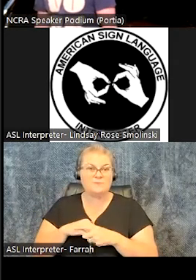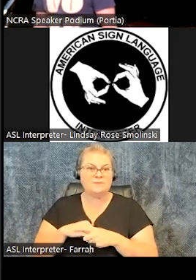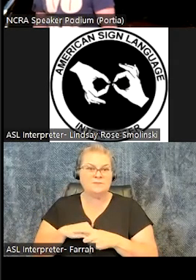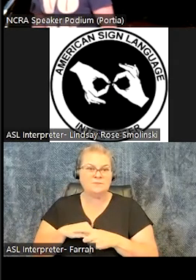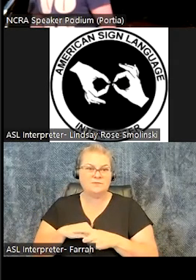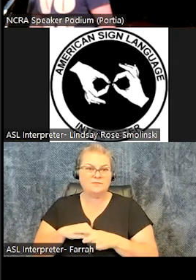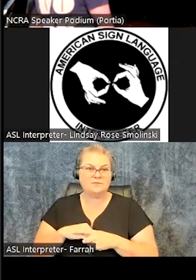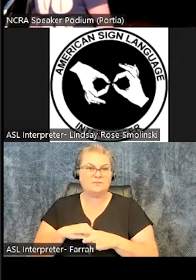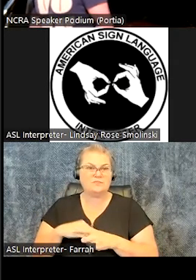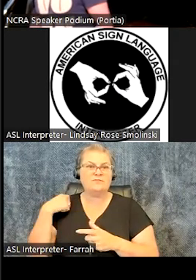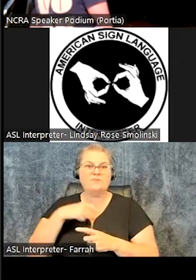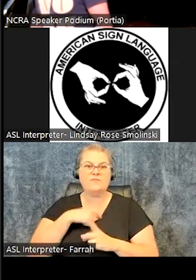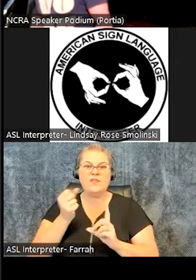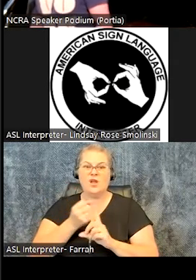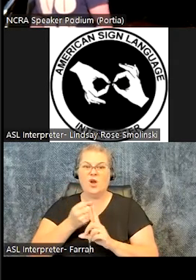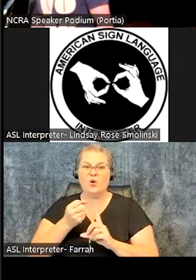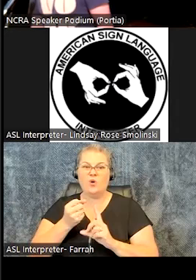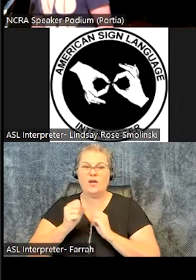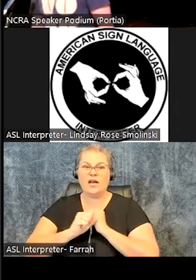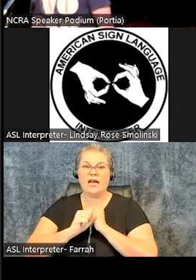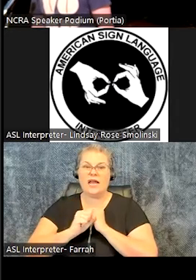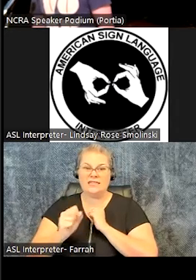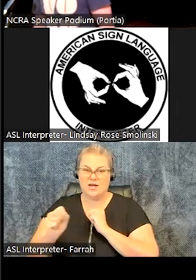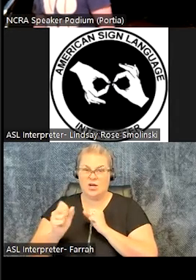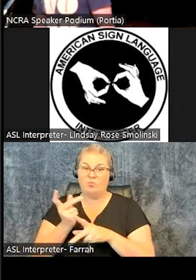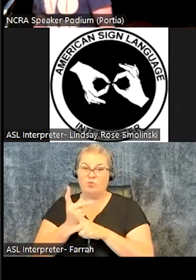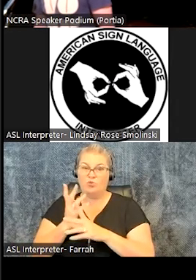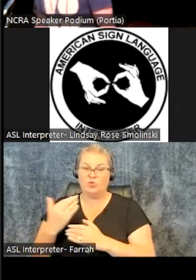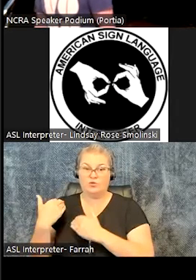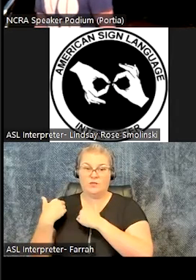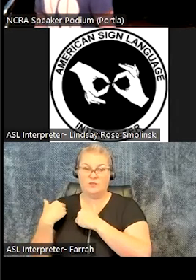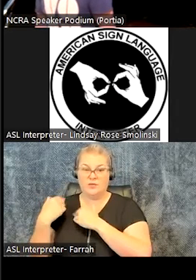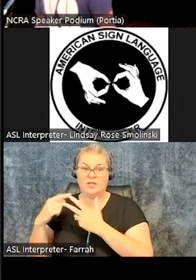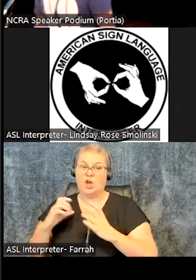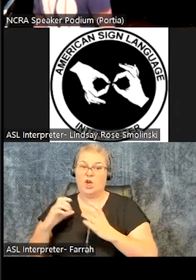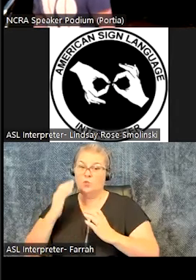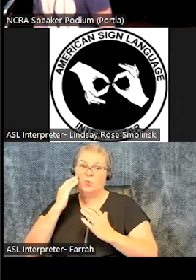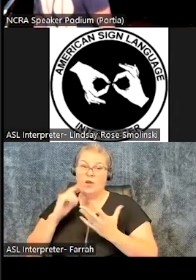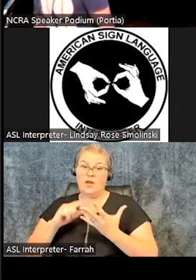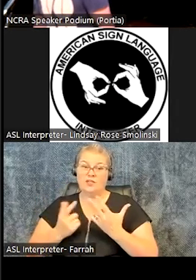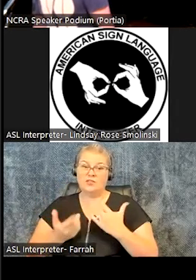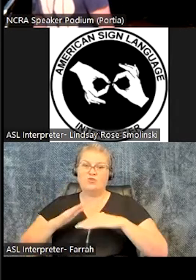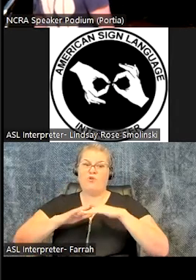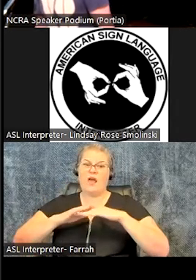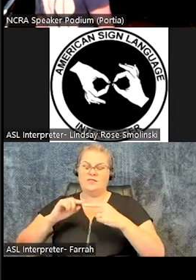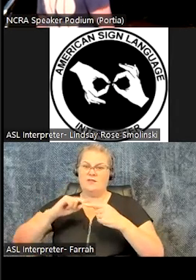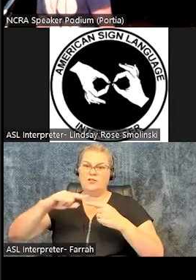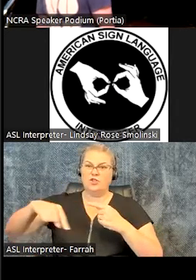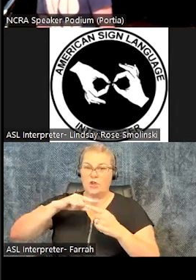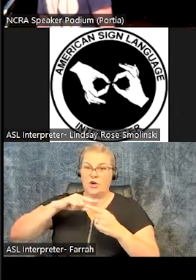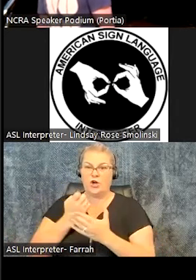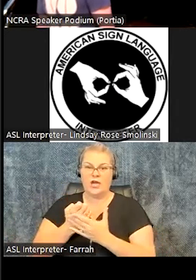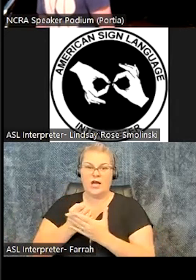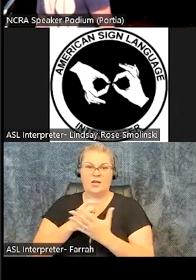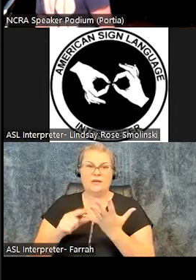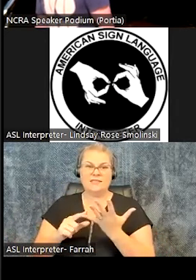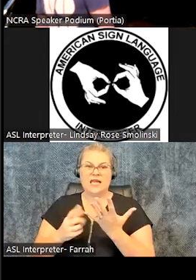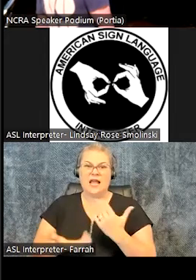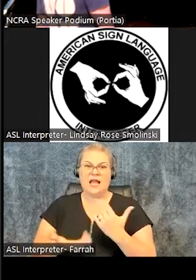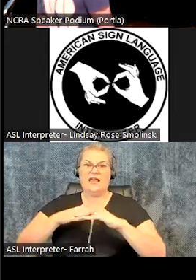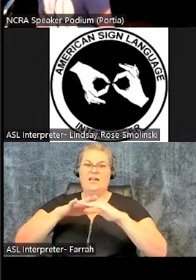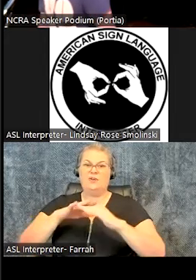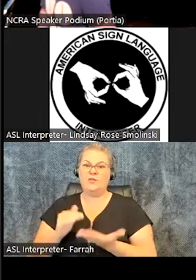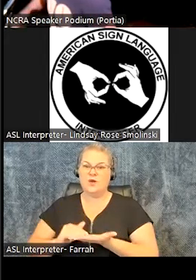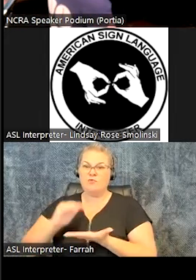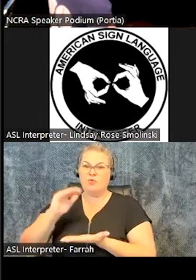extended producer responsibility, consumer awareness, the rise of circular economies, and the increase of refill